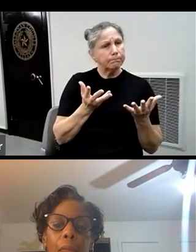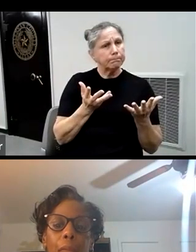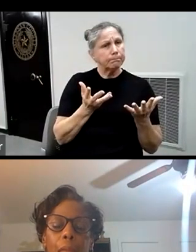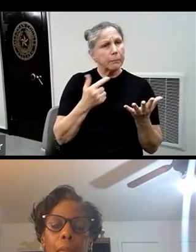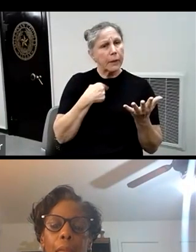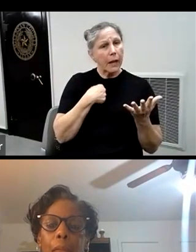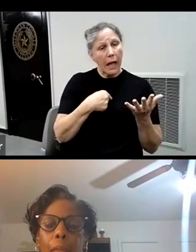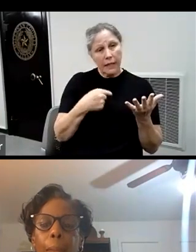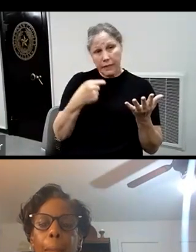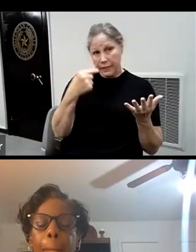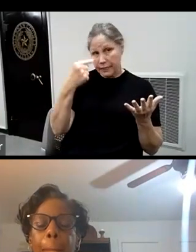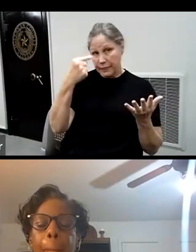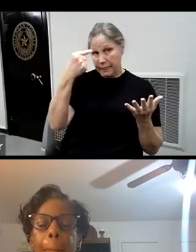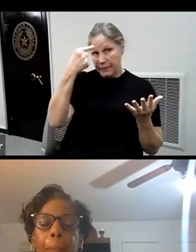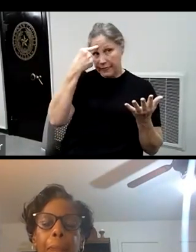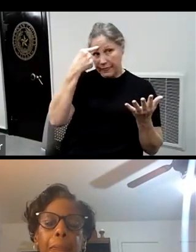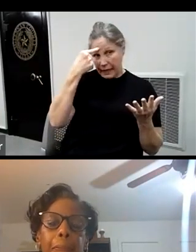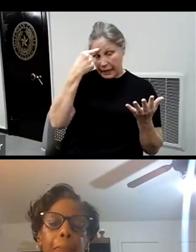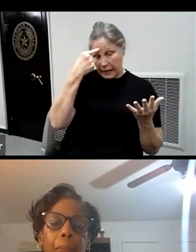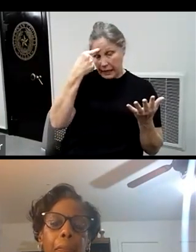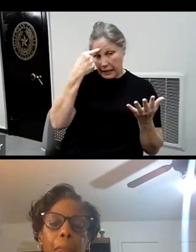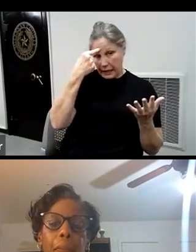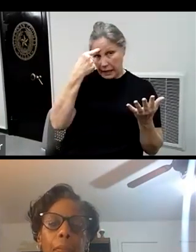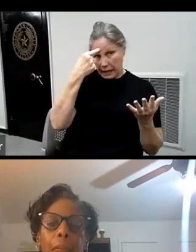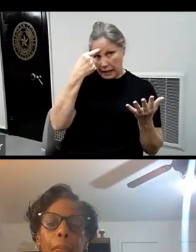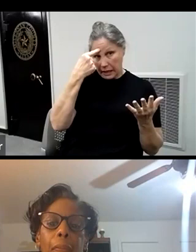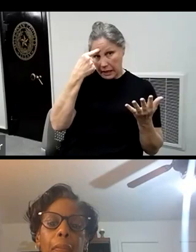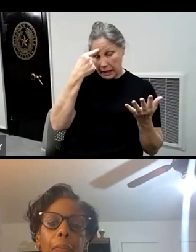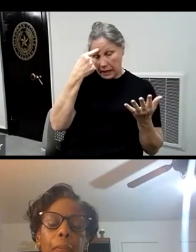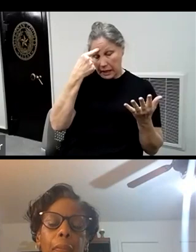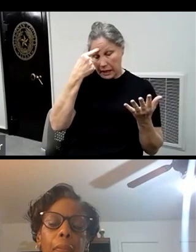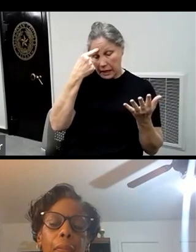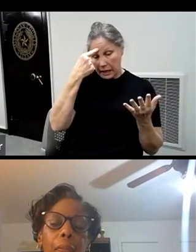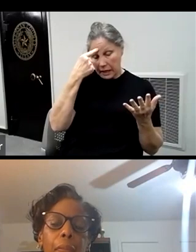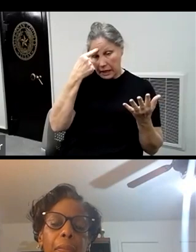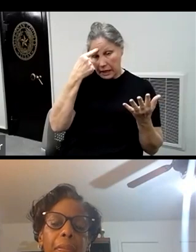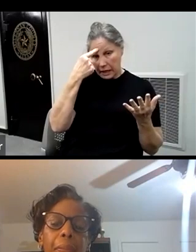think that the overall